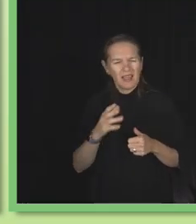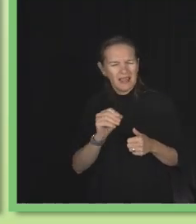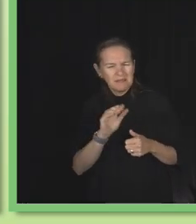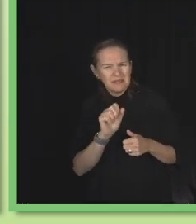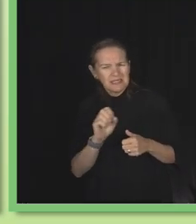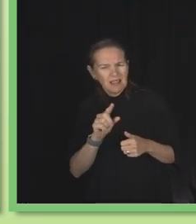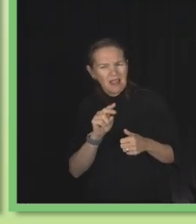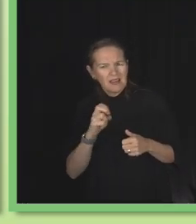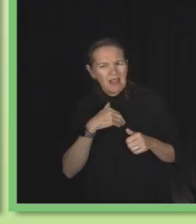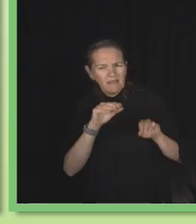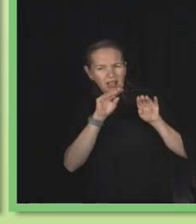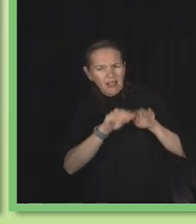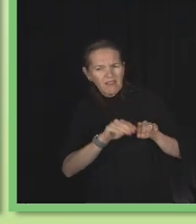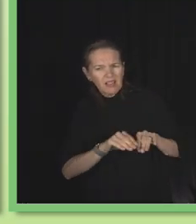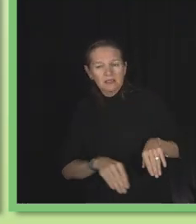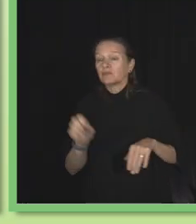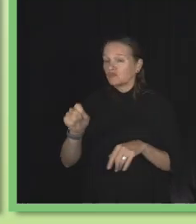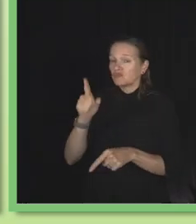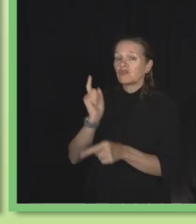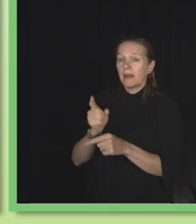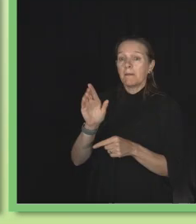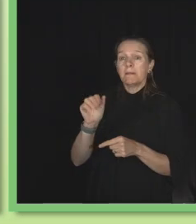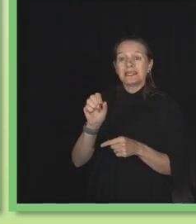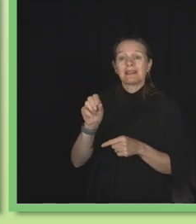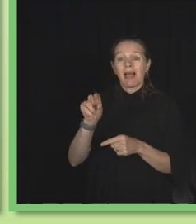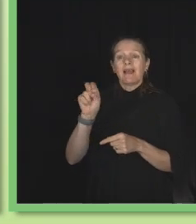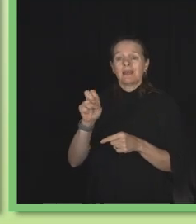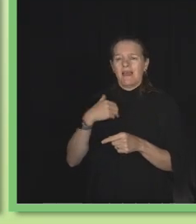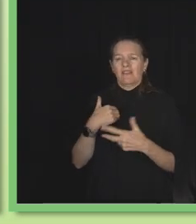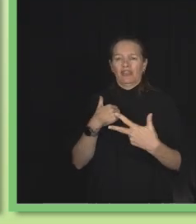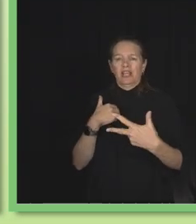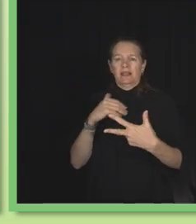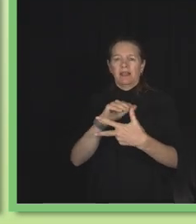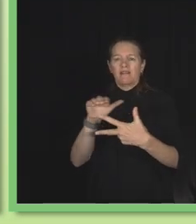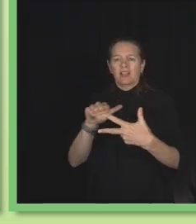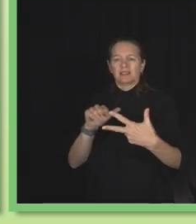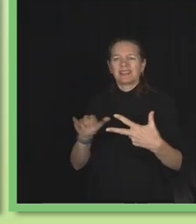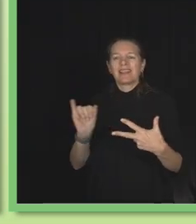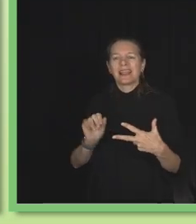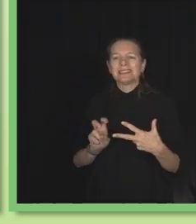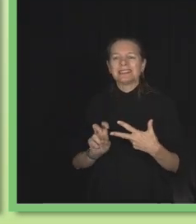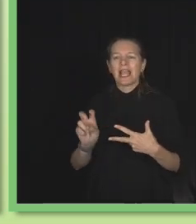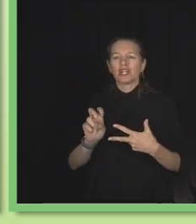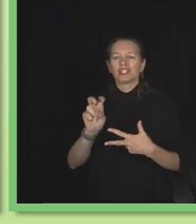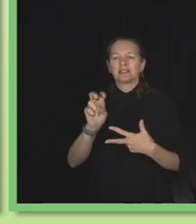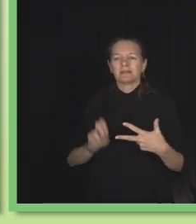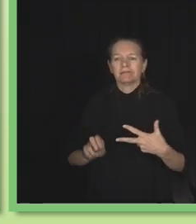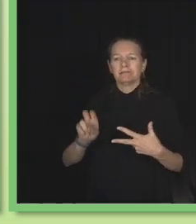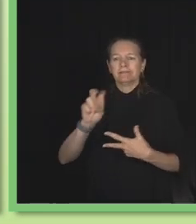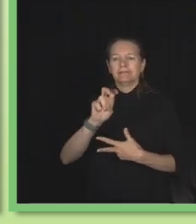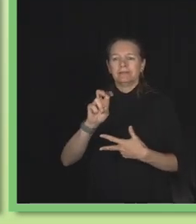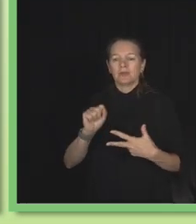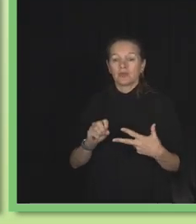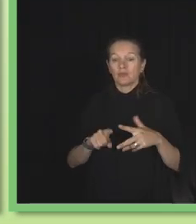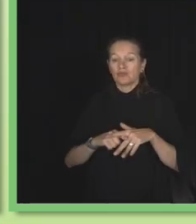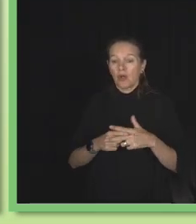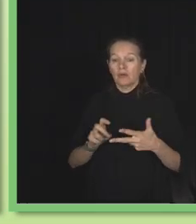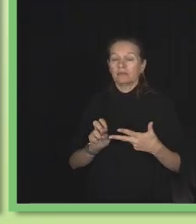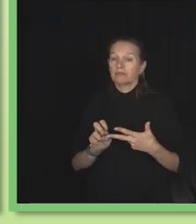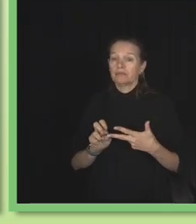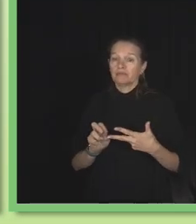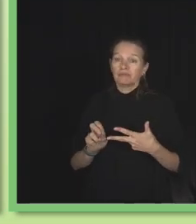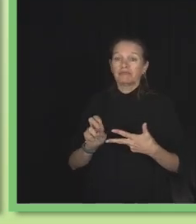levels? That's right. So baseline has 3 levels. Think of them like stairs. Start where you are and then climb when you're